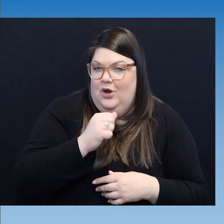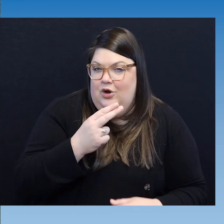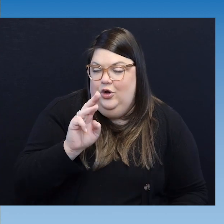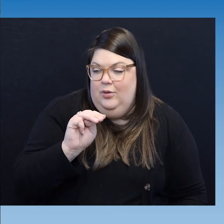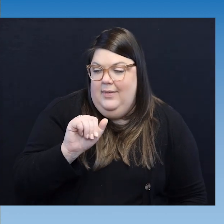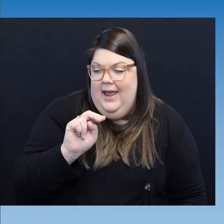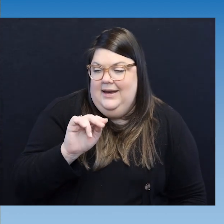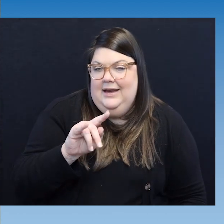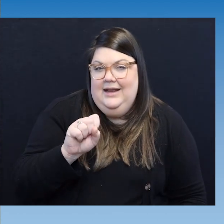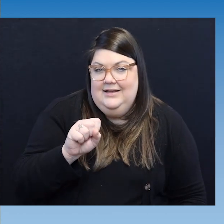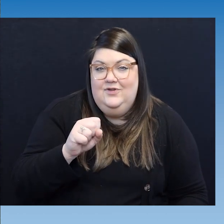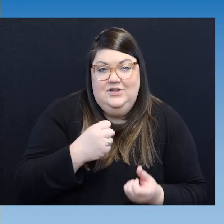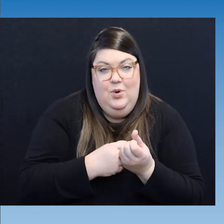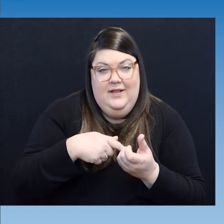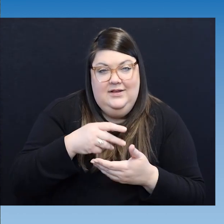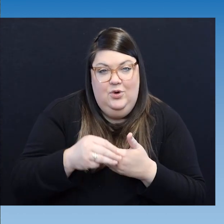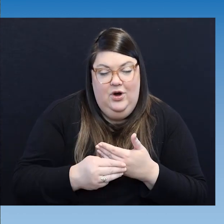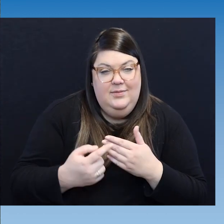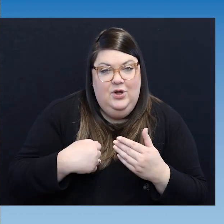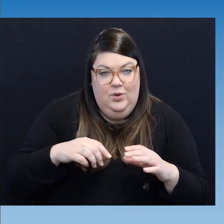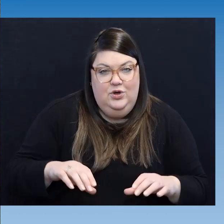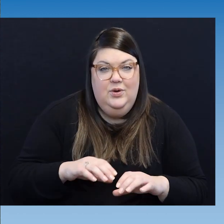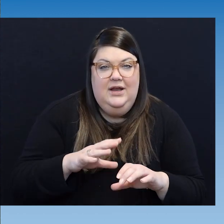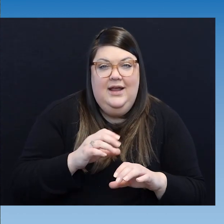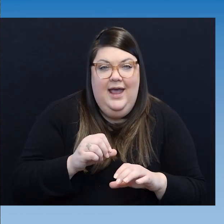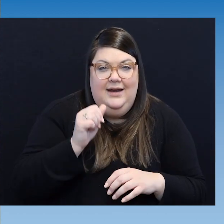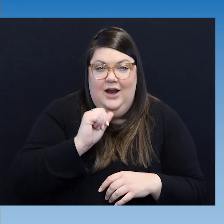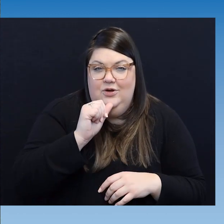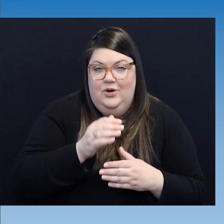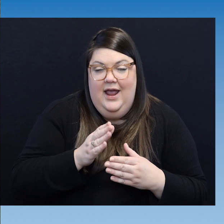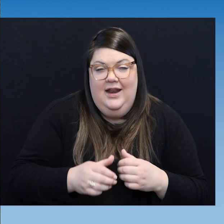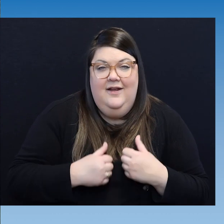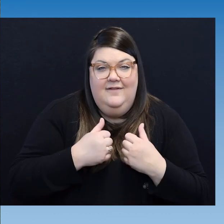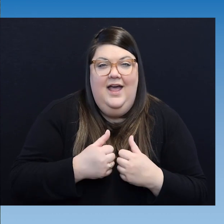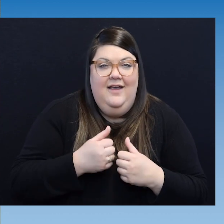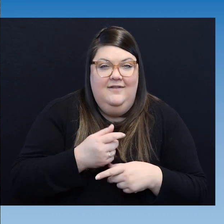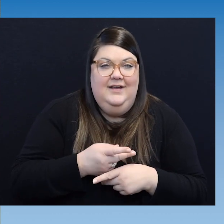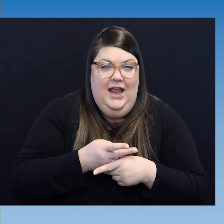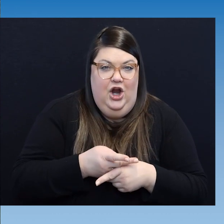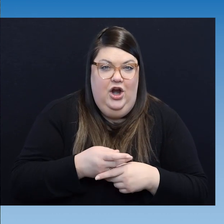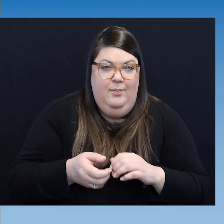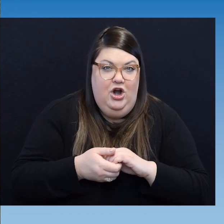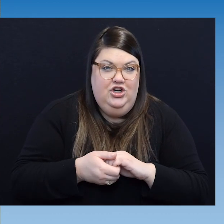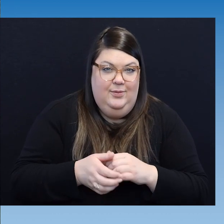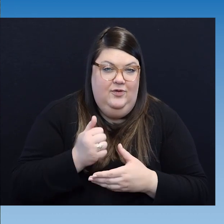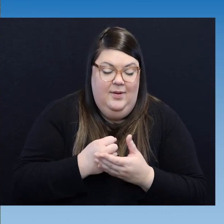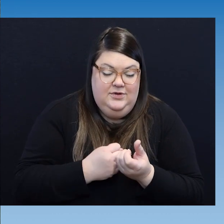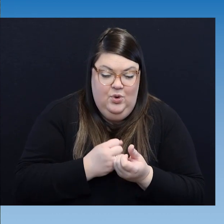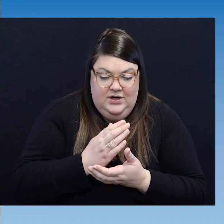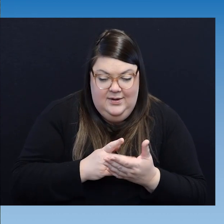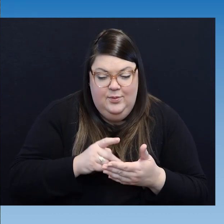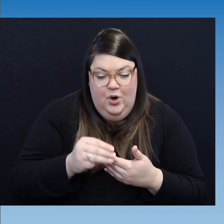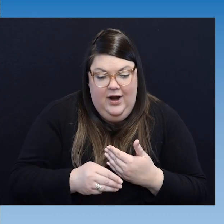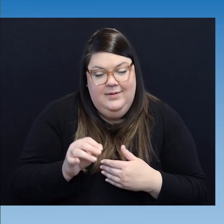for supporting these programs that we're doing, and to the Arizona End of Life Care Partnership, who's helped support some of the